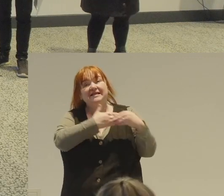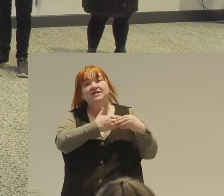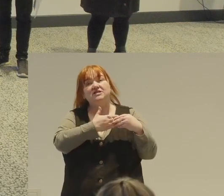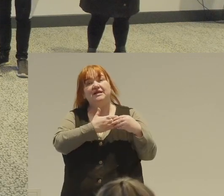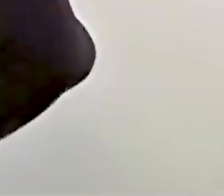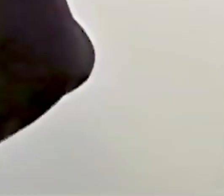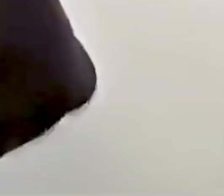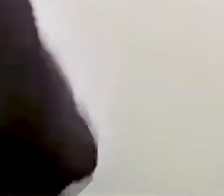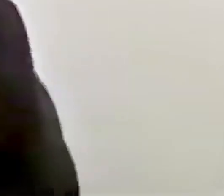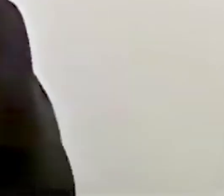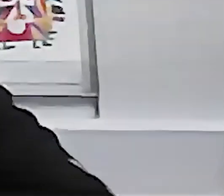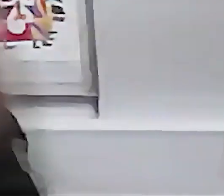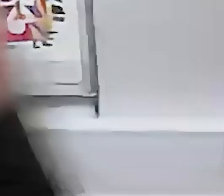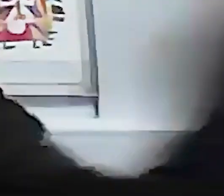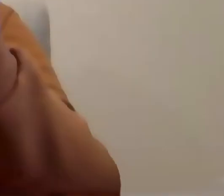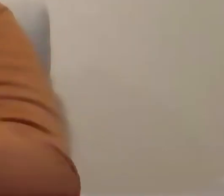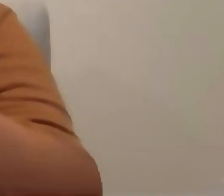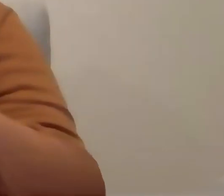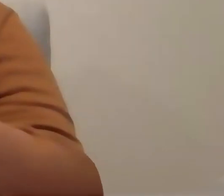away.